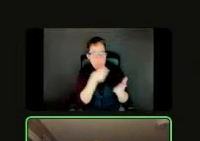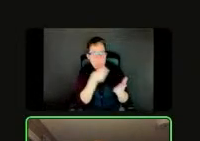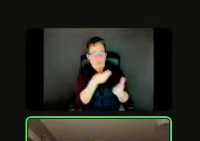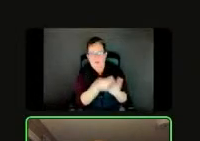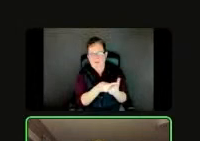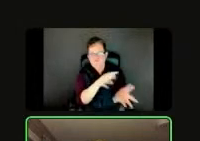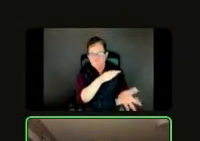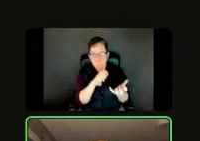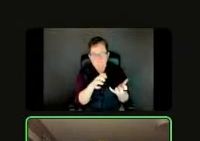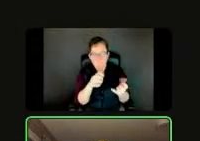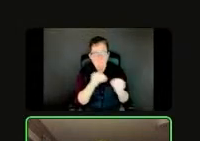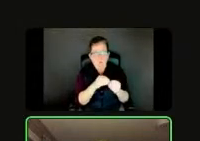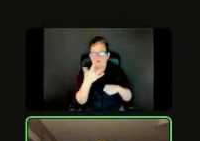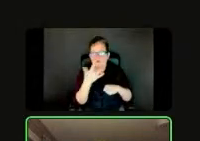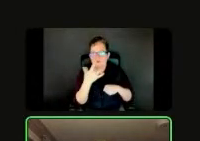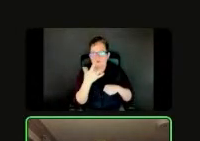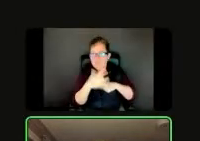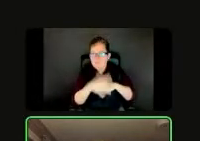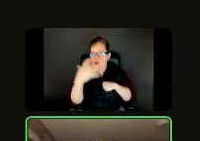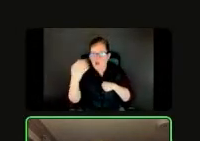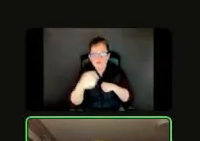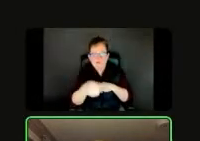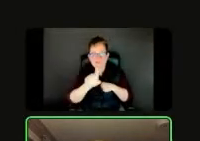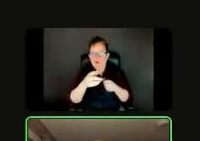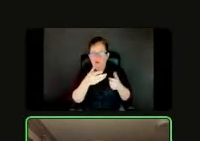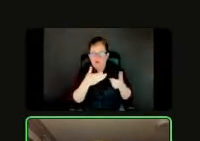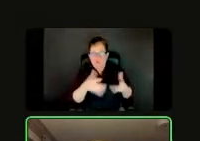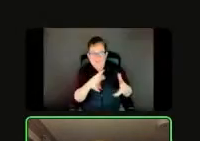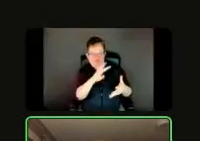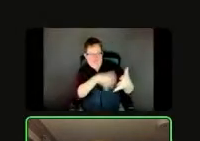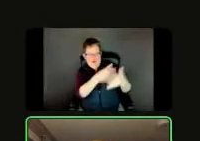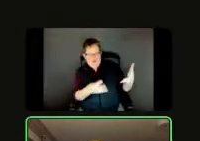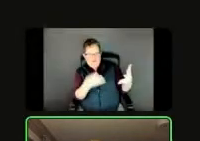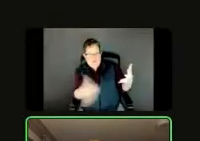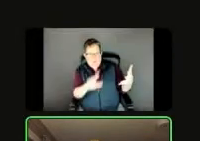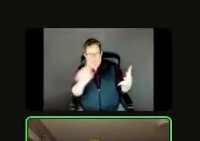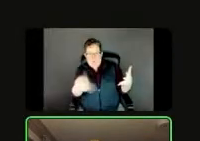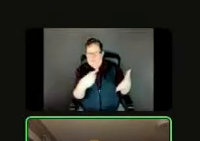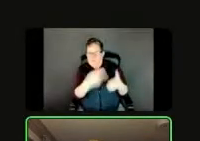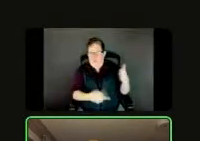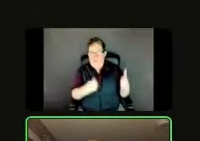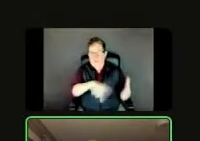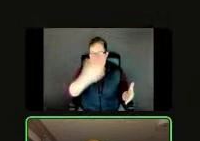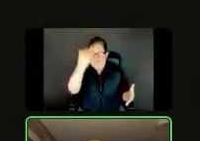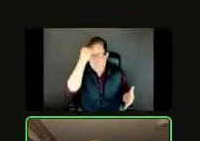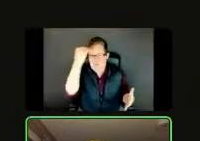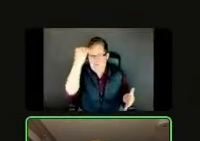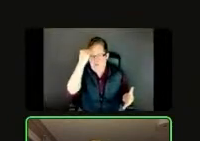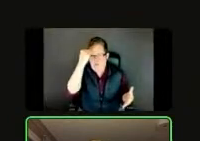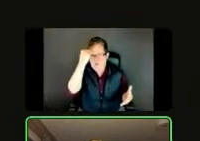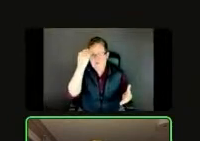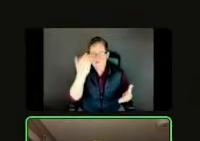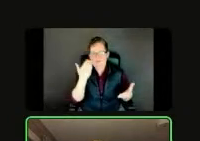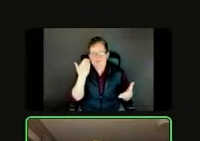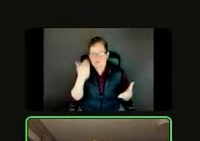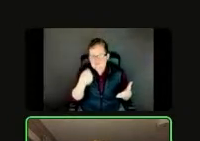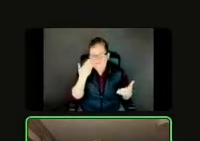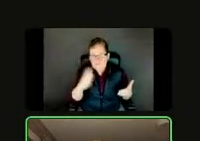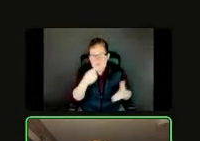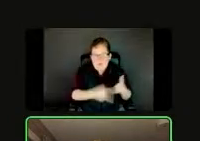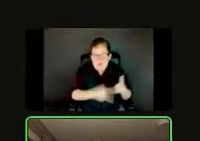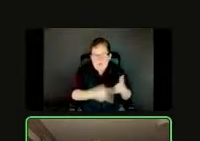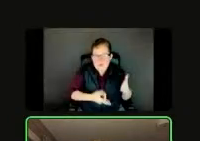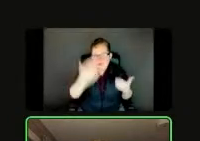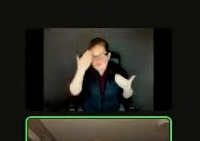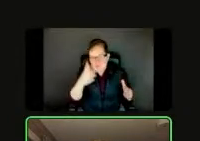this chart. This is only the known universe. We don't know what we don't know, as a wise man once said. This